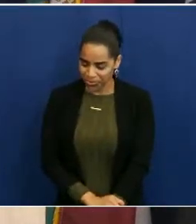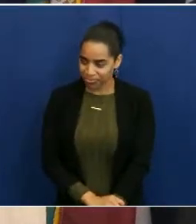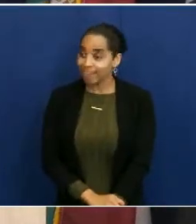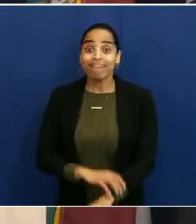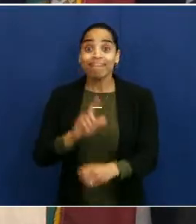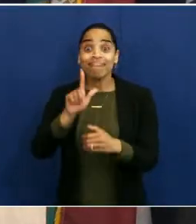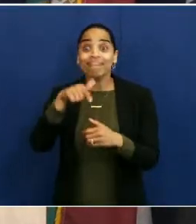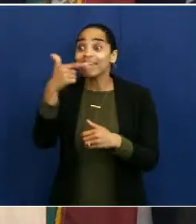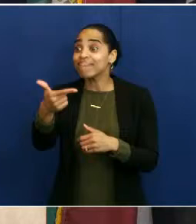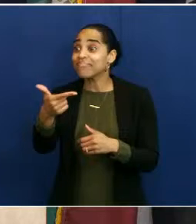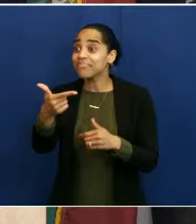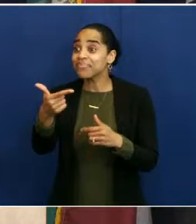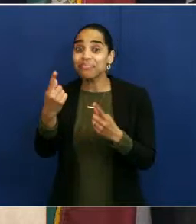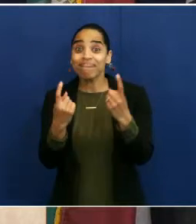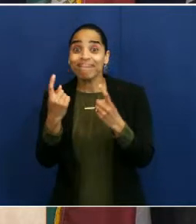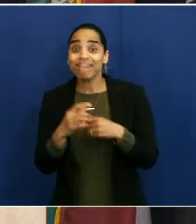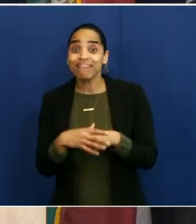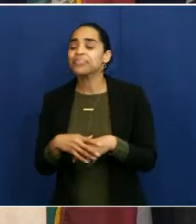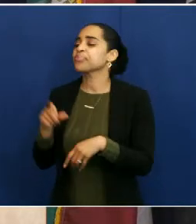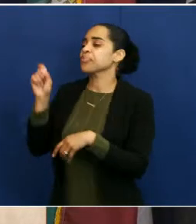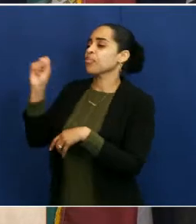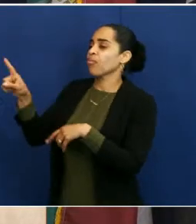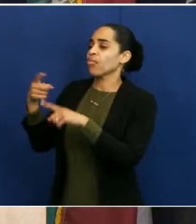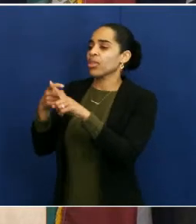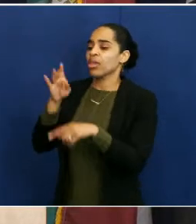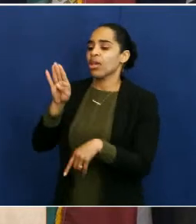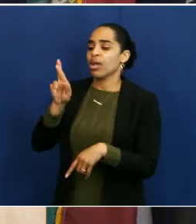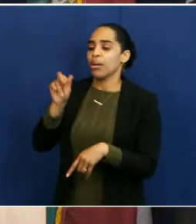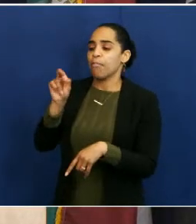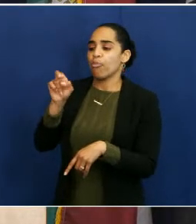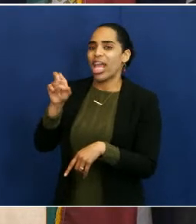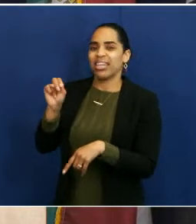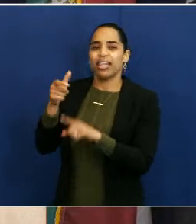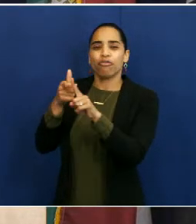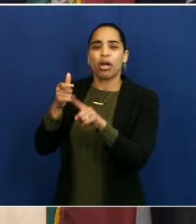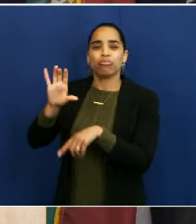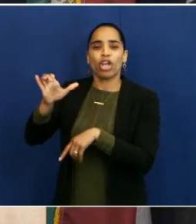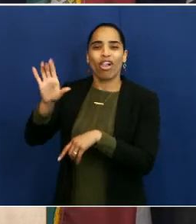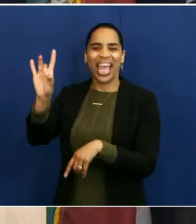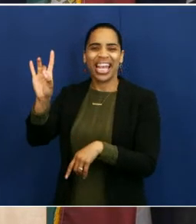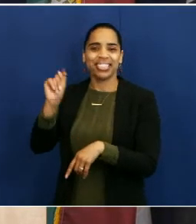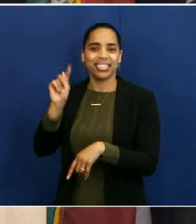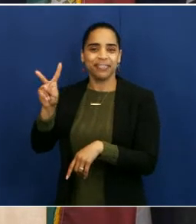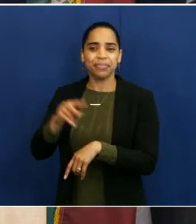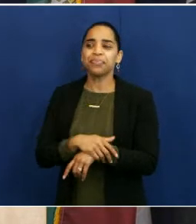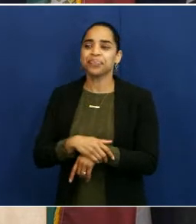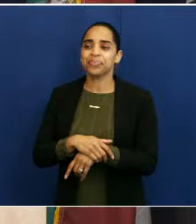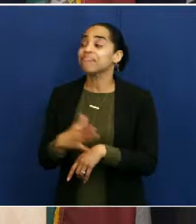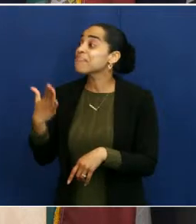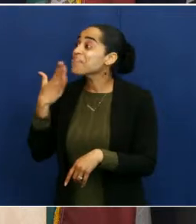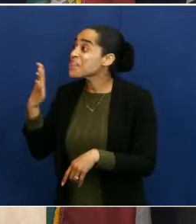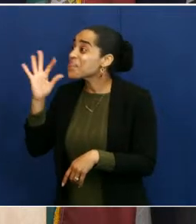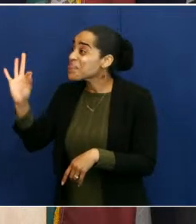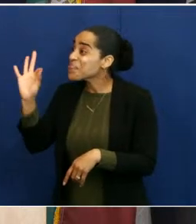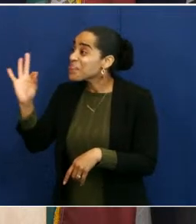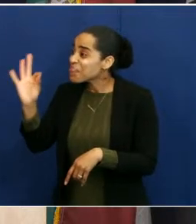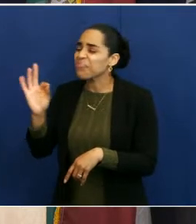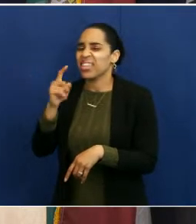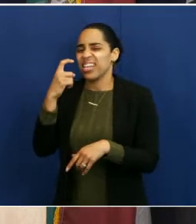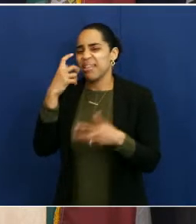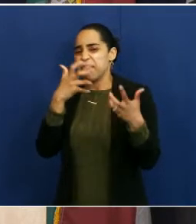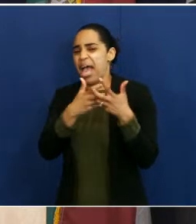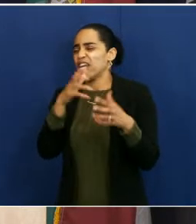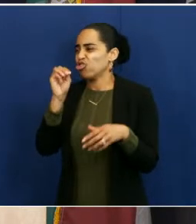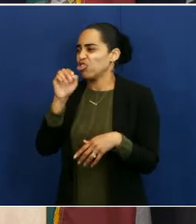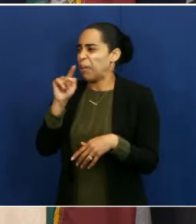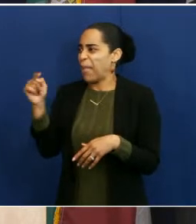All right, next call. This next one is from Brandon Lewis with Channel 8. Thank you. Just to follow up on Matt's question,